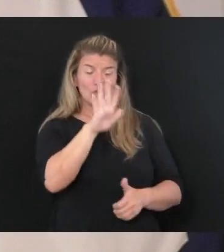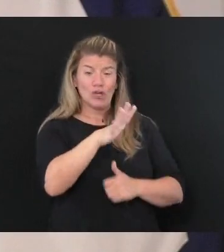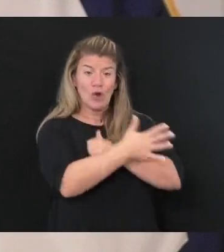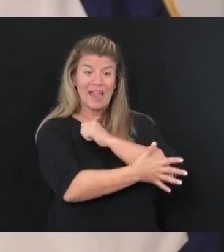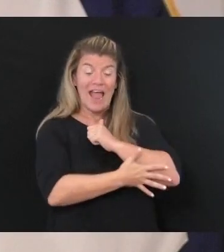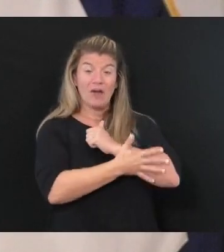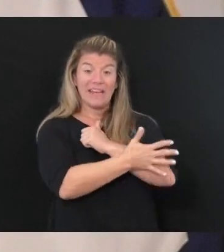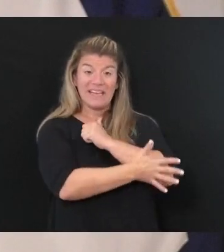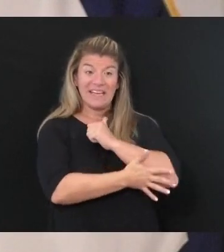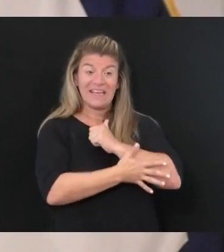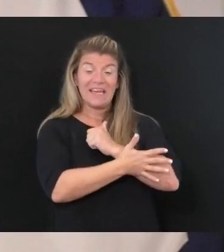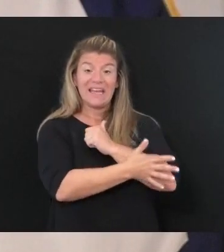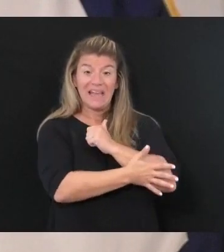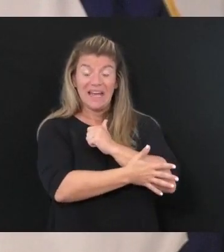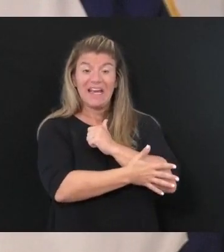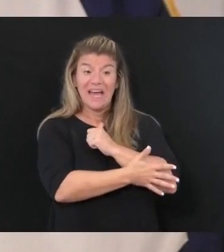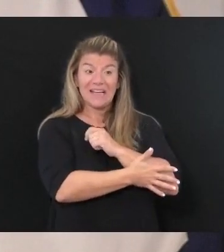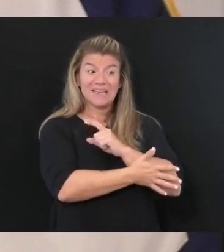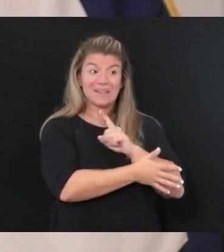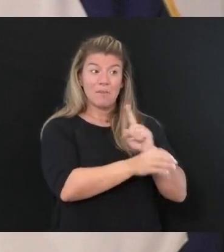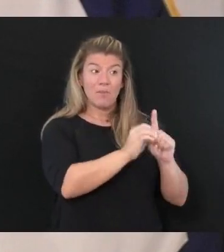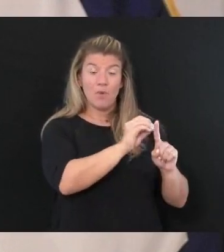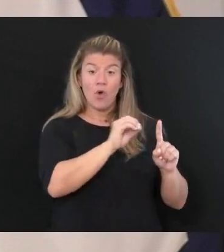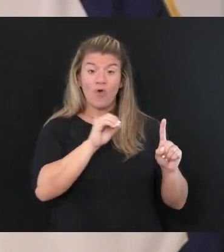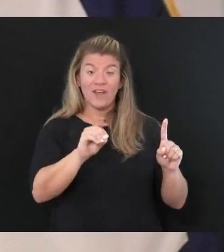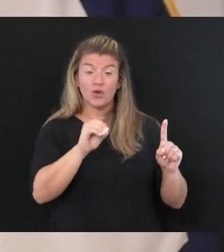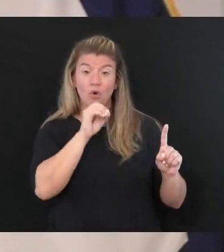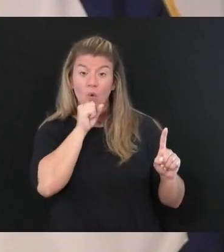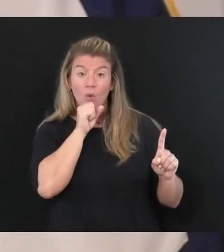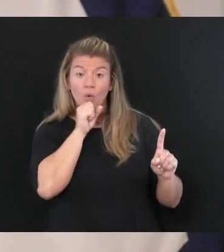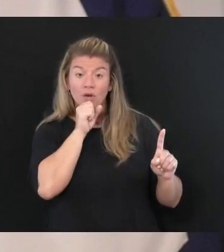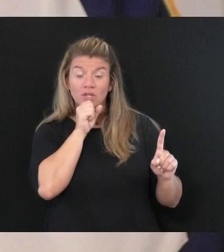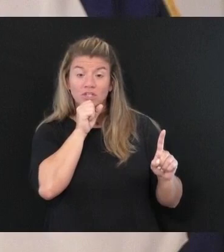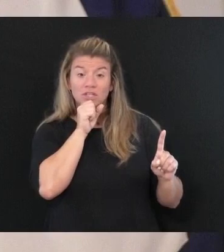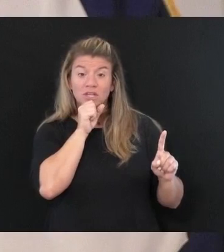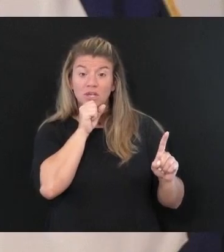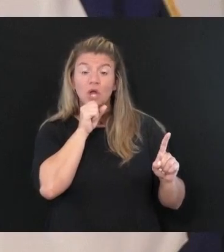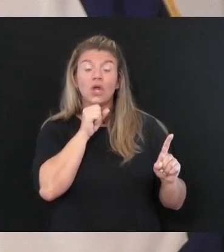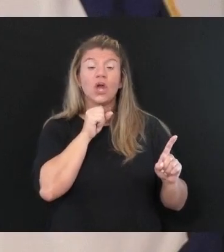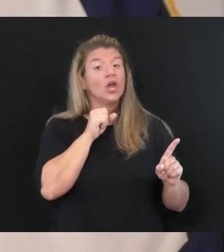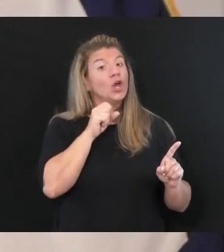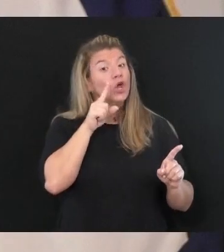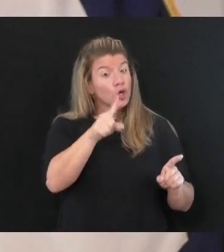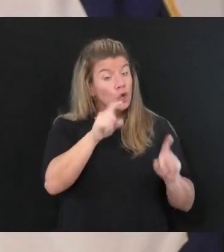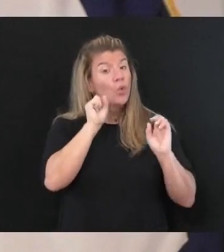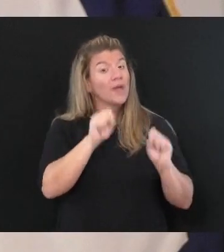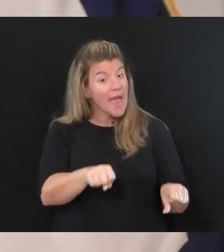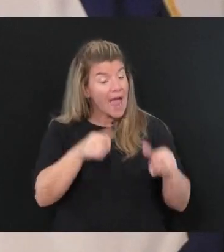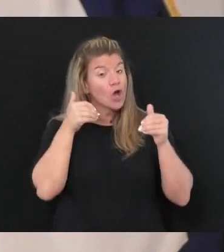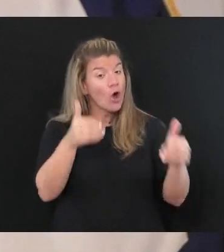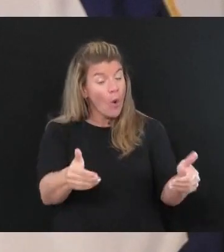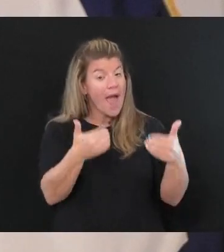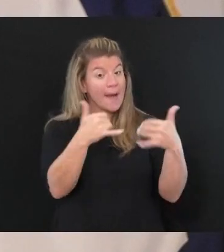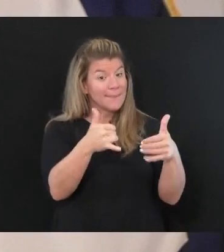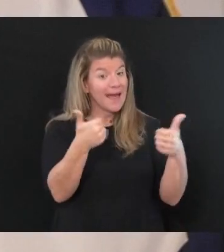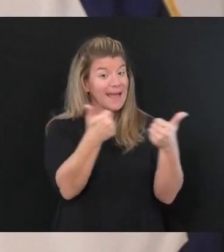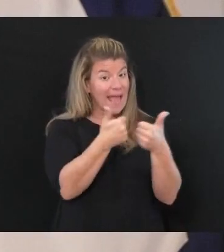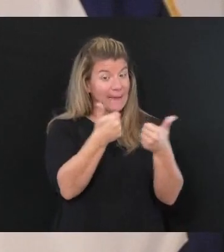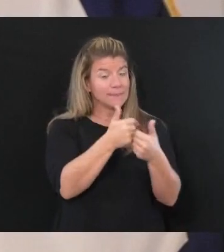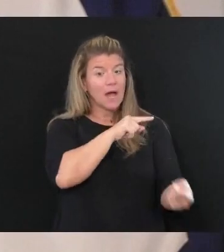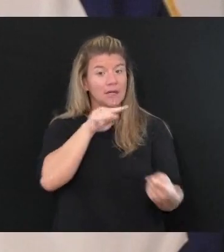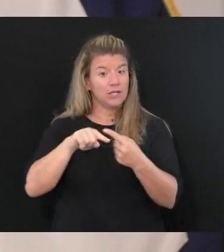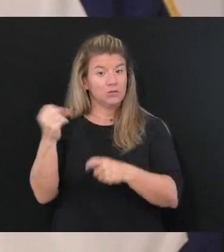had drifted into the orange. You'll be allowed to play games until the weekend on Saturday